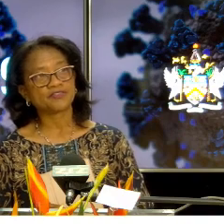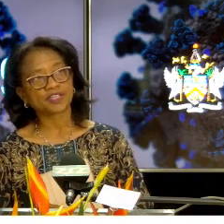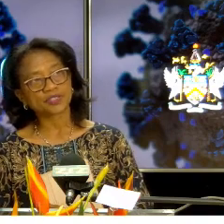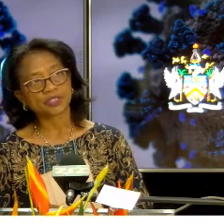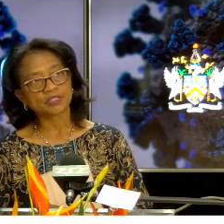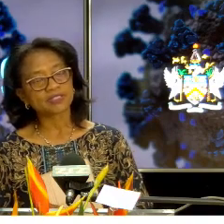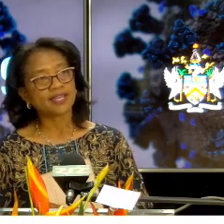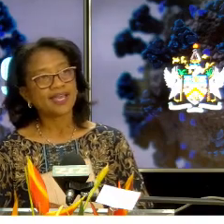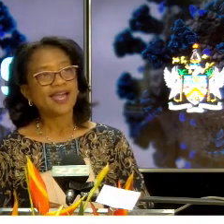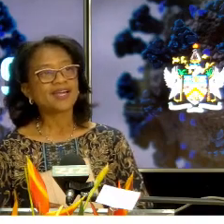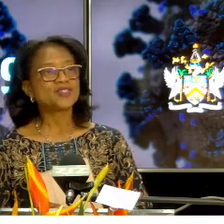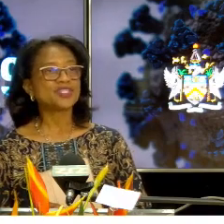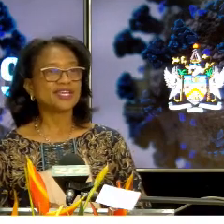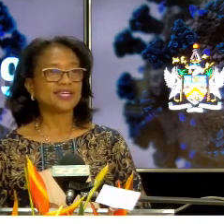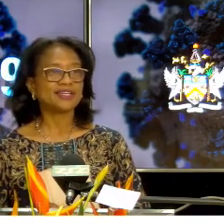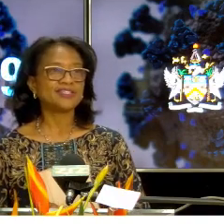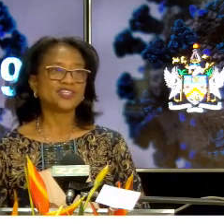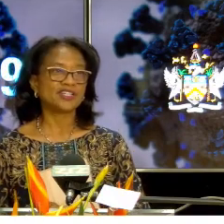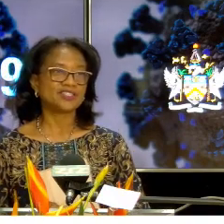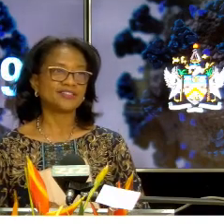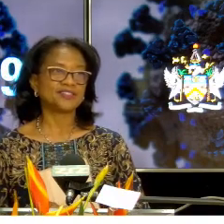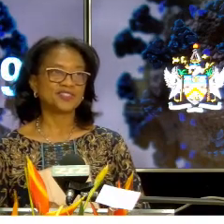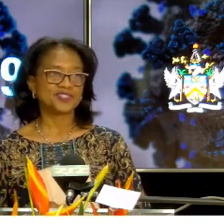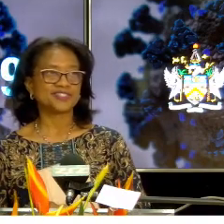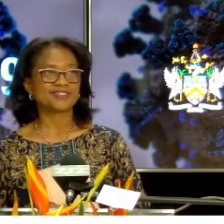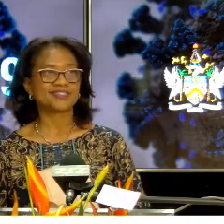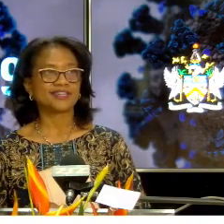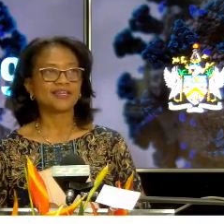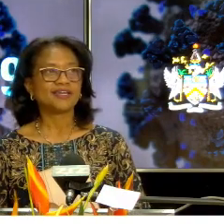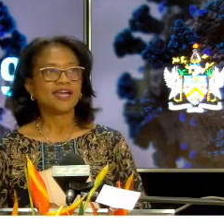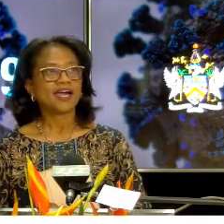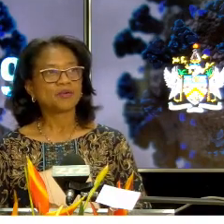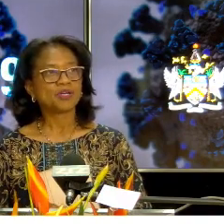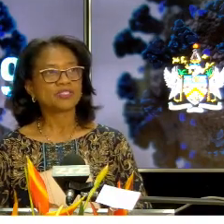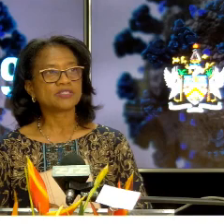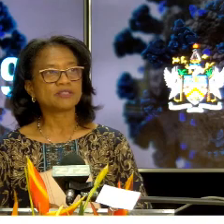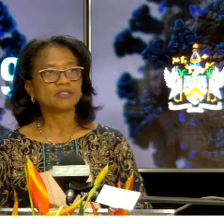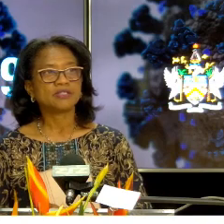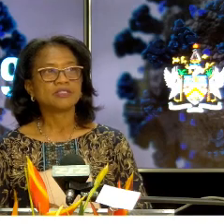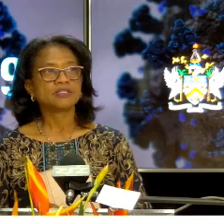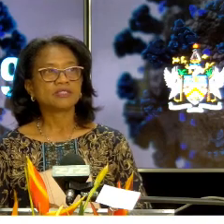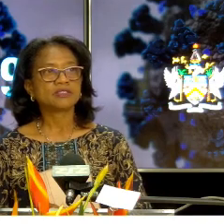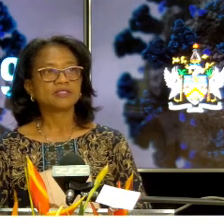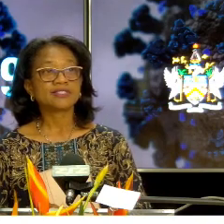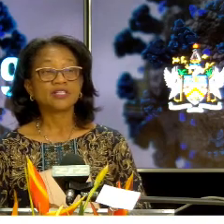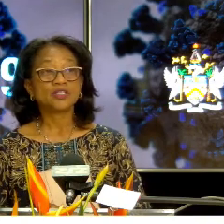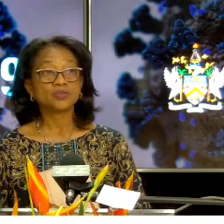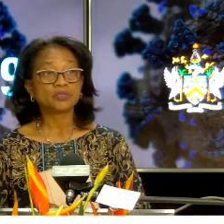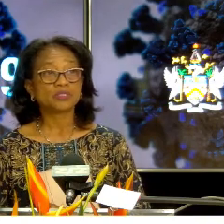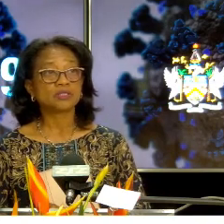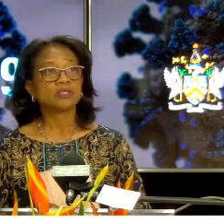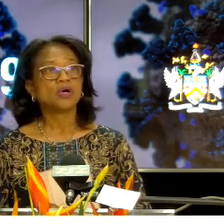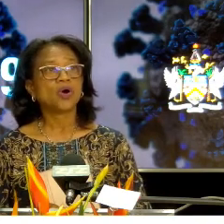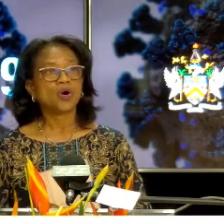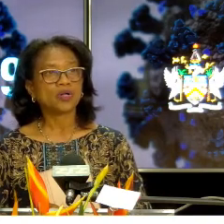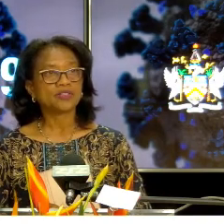COVID-19 infections. And today, International Nurses Day, I want to